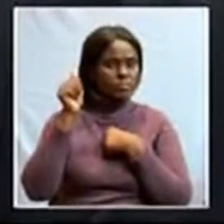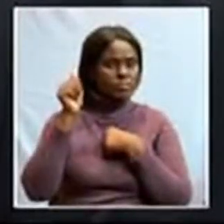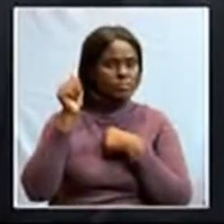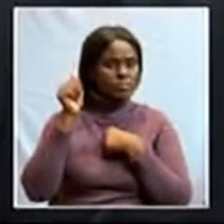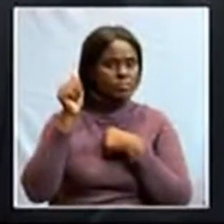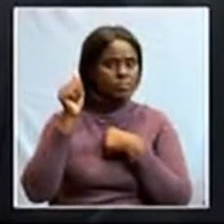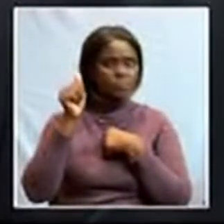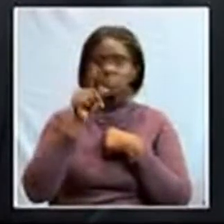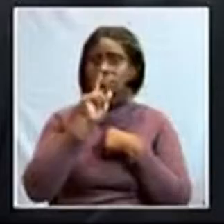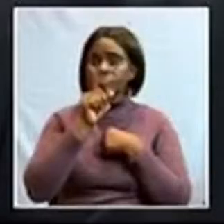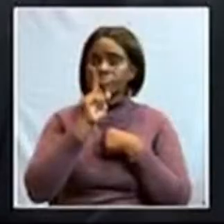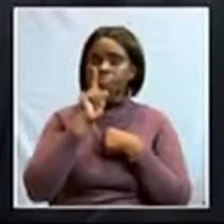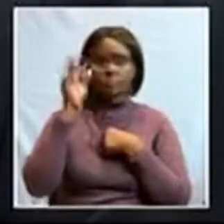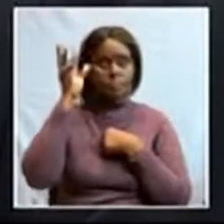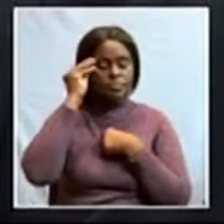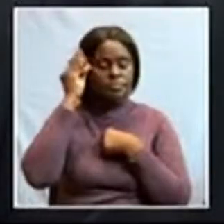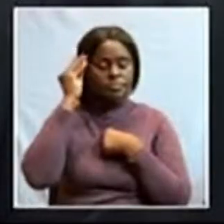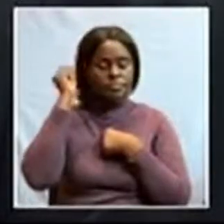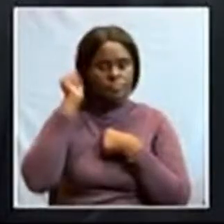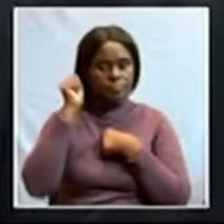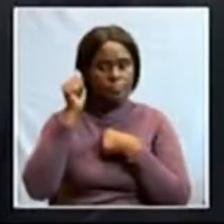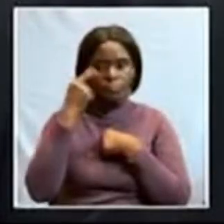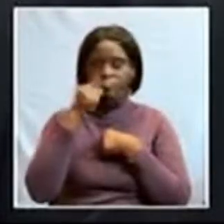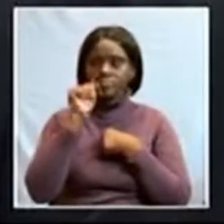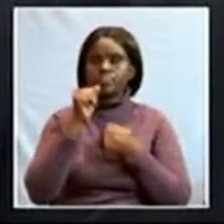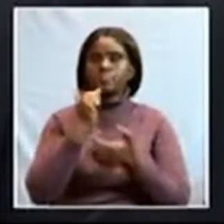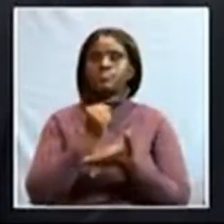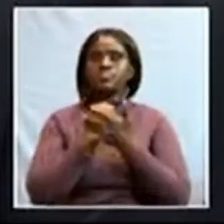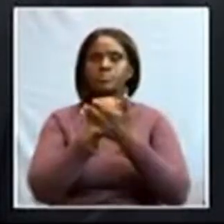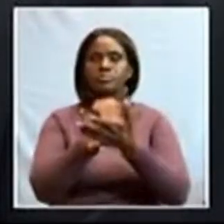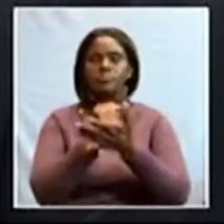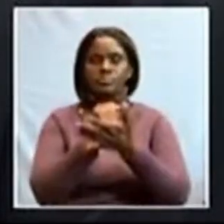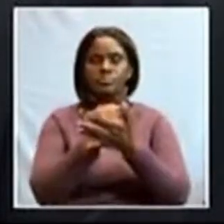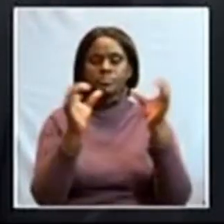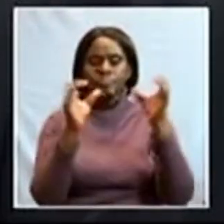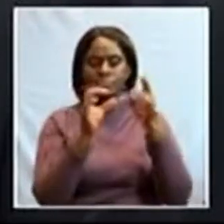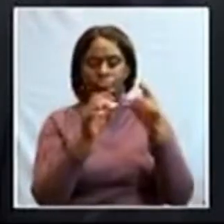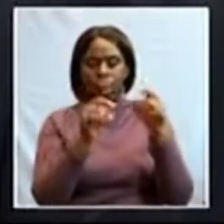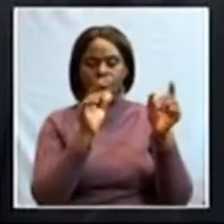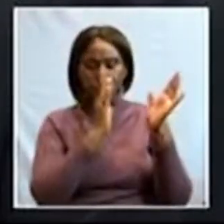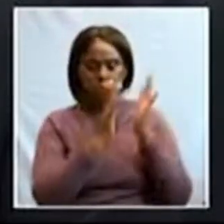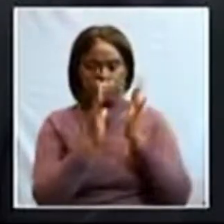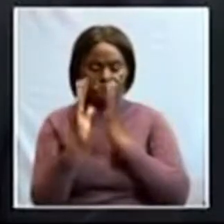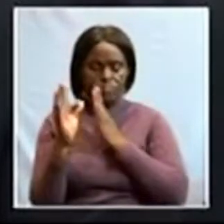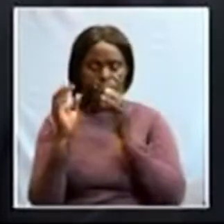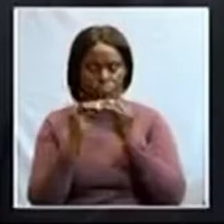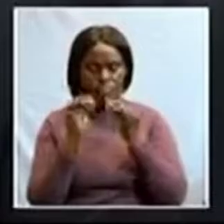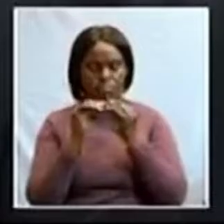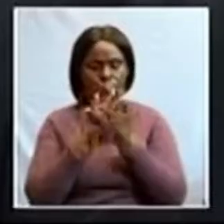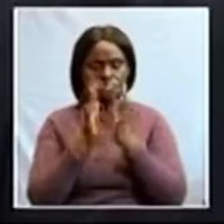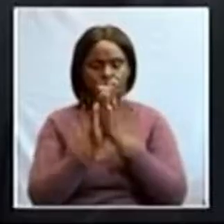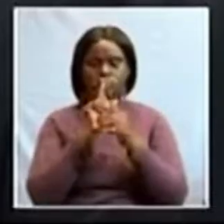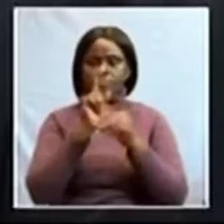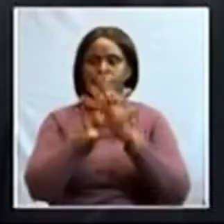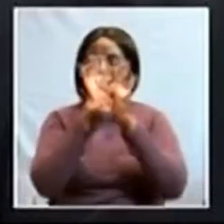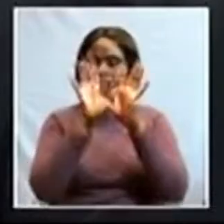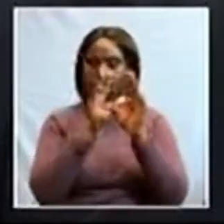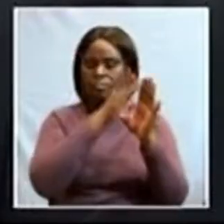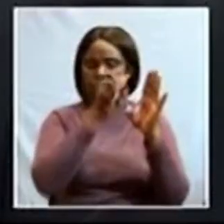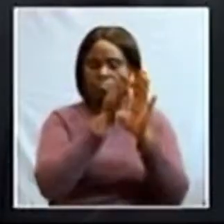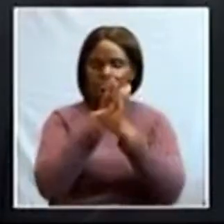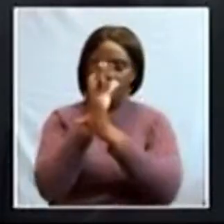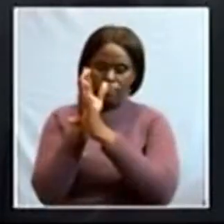competent officers, who can help the council set realistic